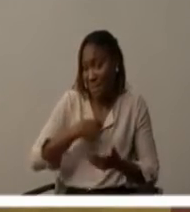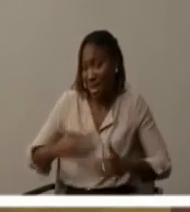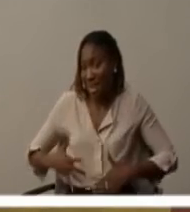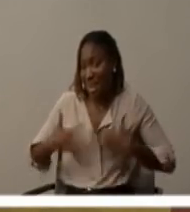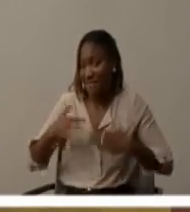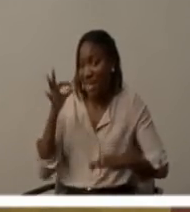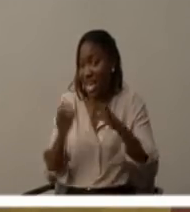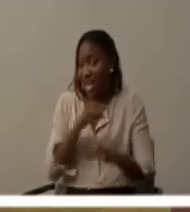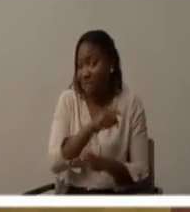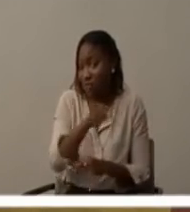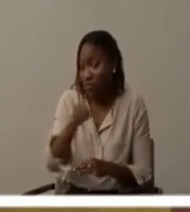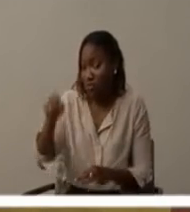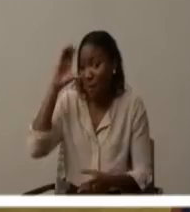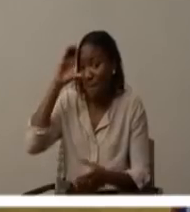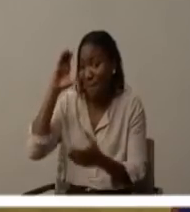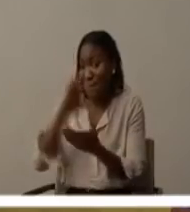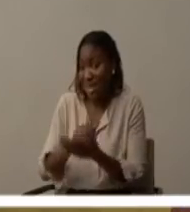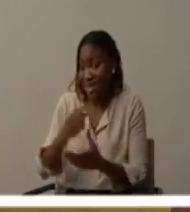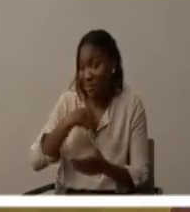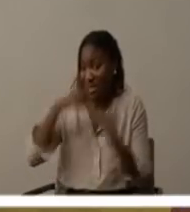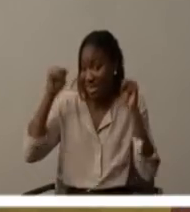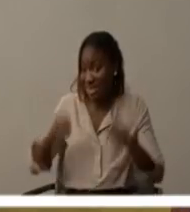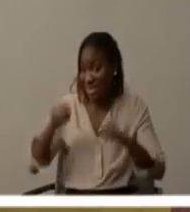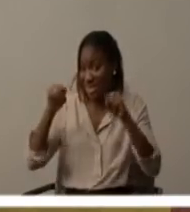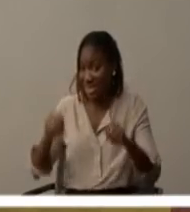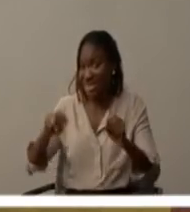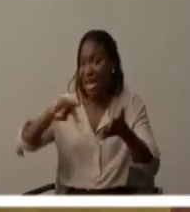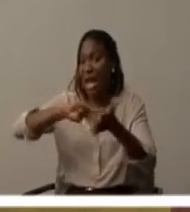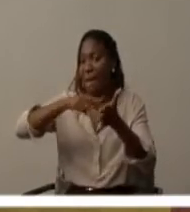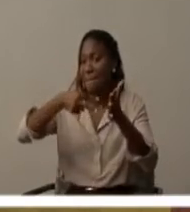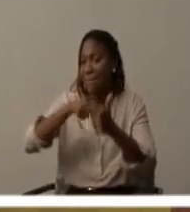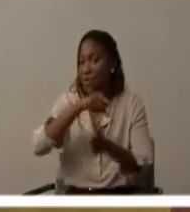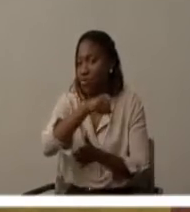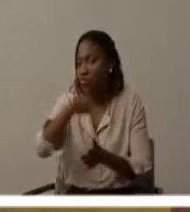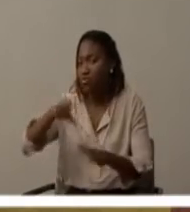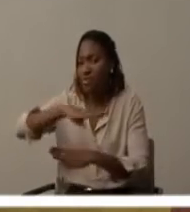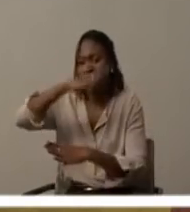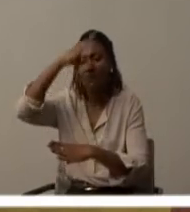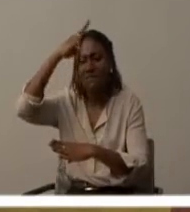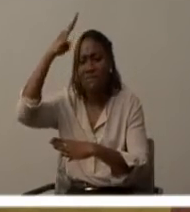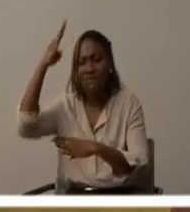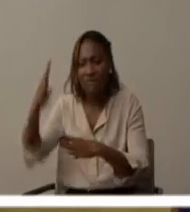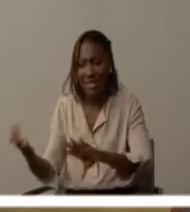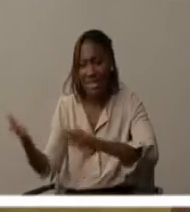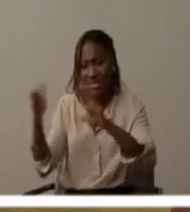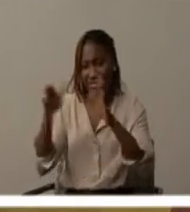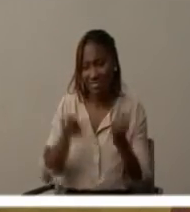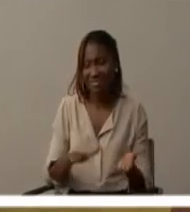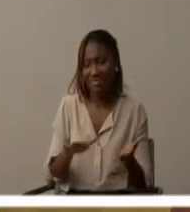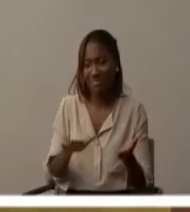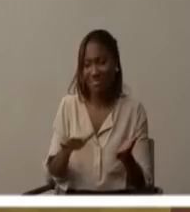you believe this? That Jesus is the resurrection and the life? And in saying this,